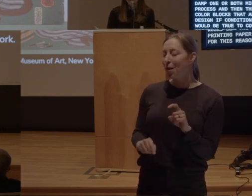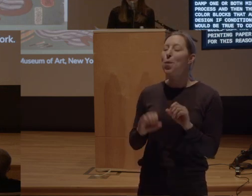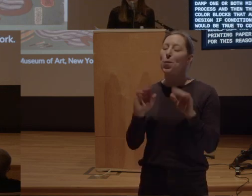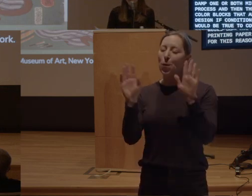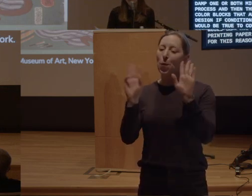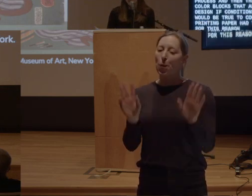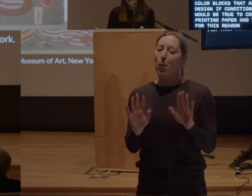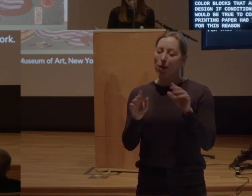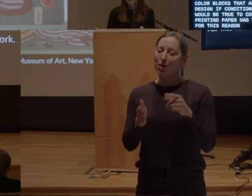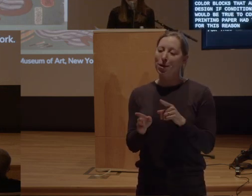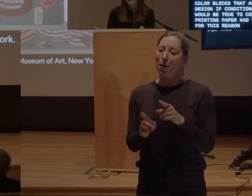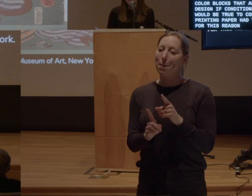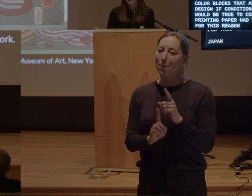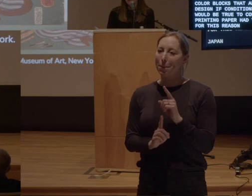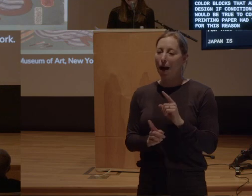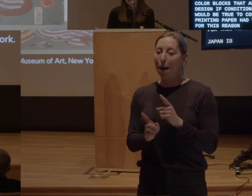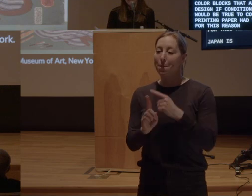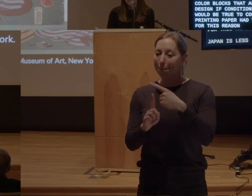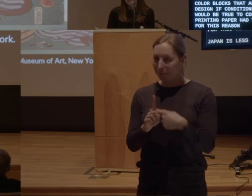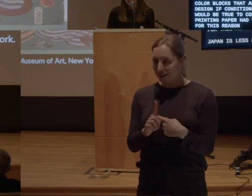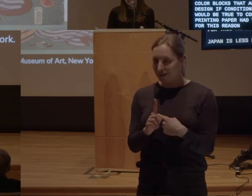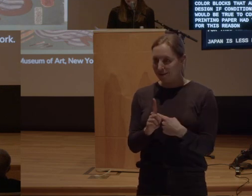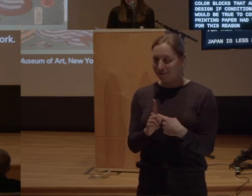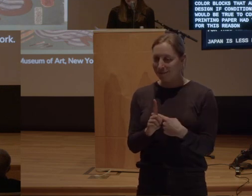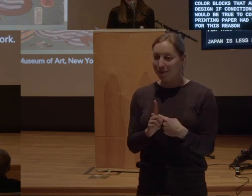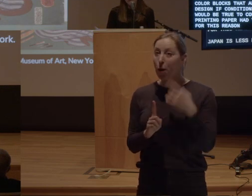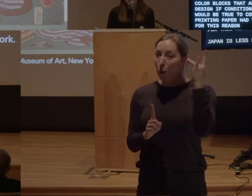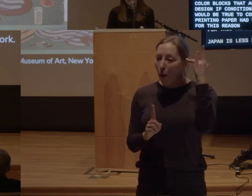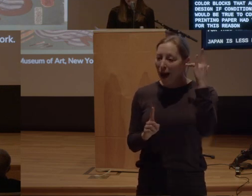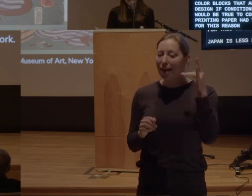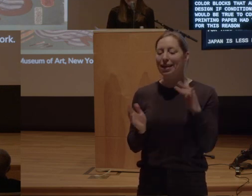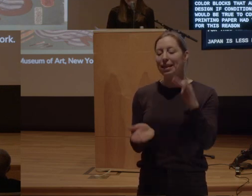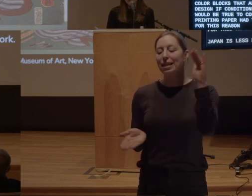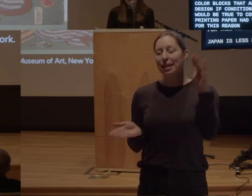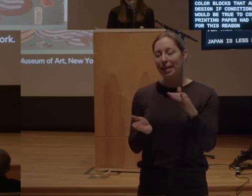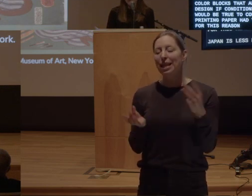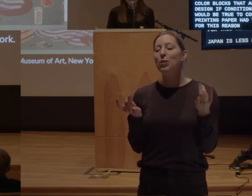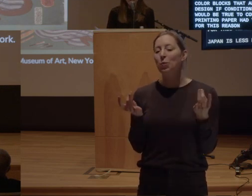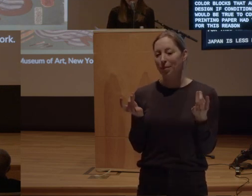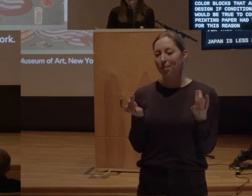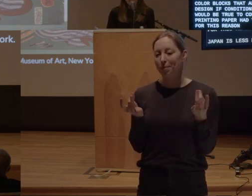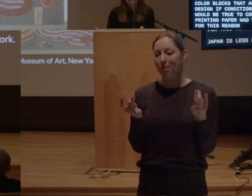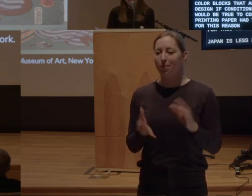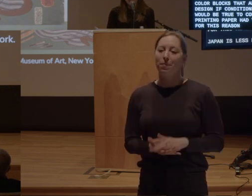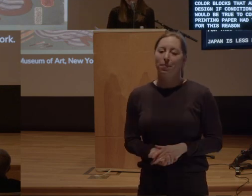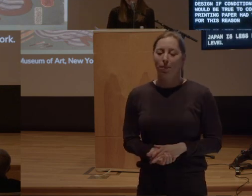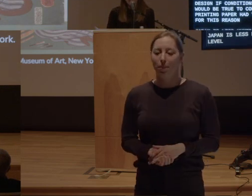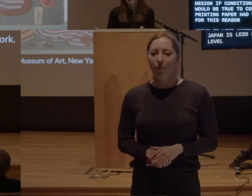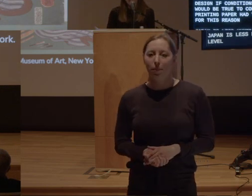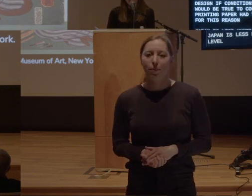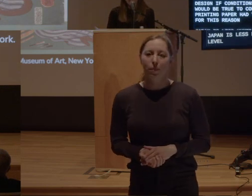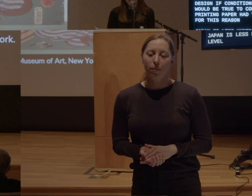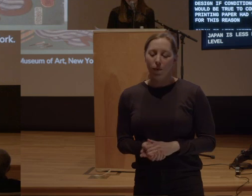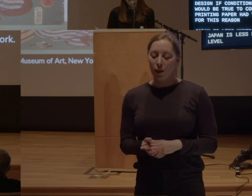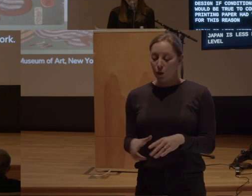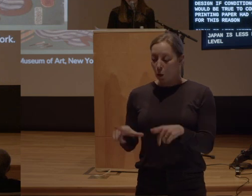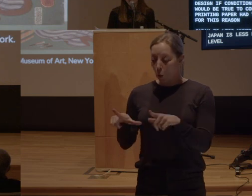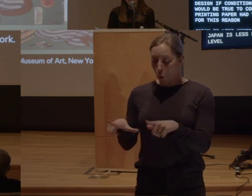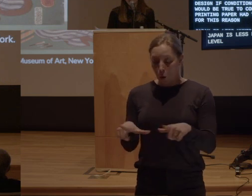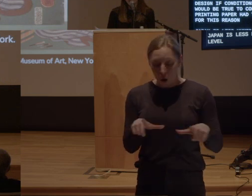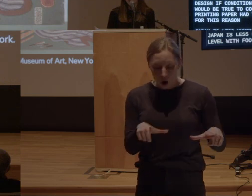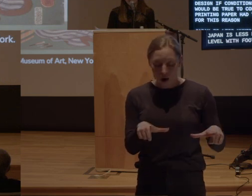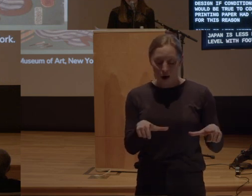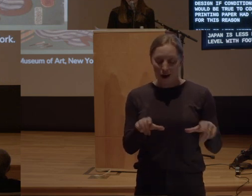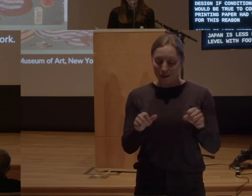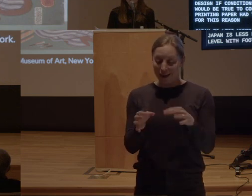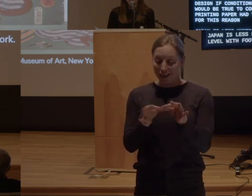when the weather in Japan is less humid. And so, at the most basic level, woodblock prints can be described